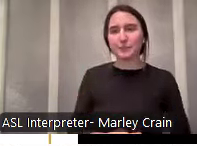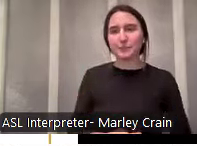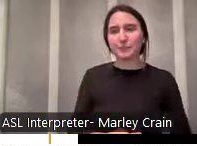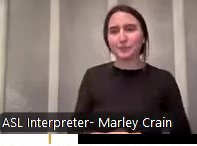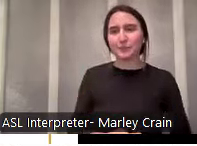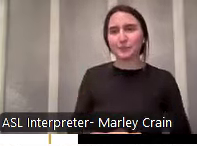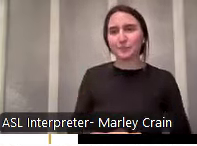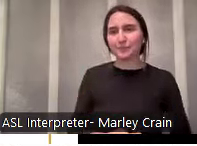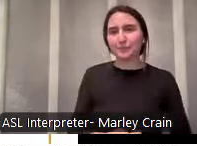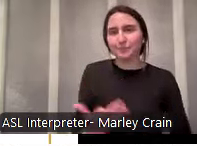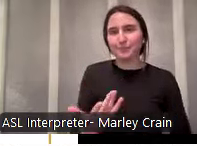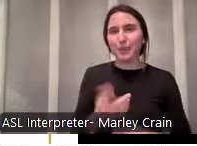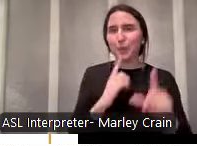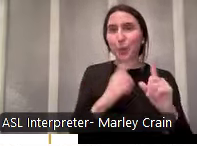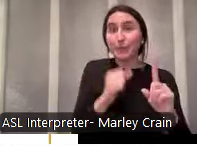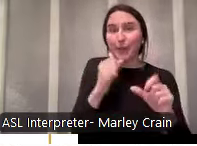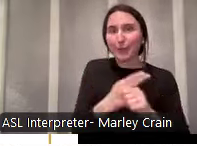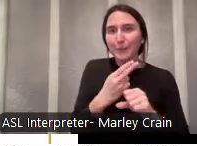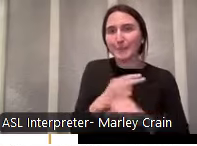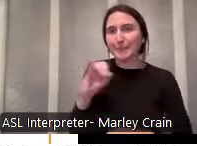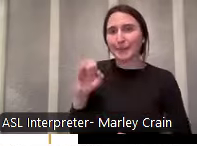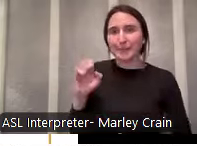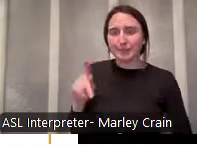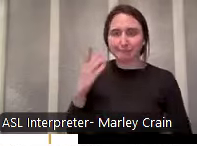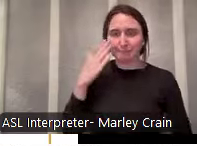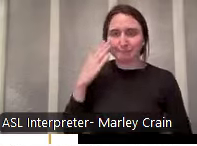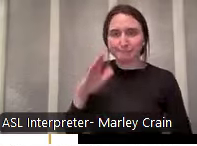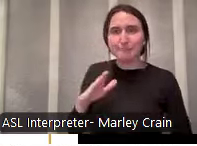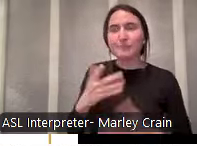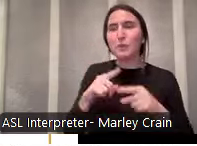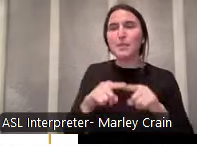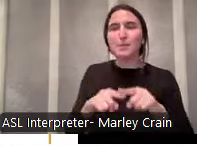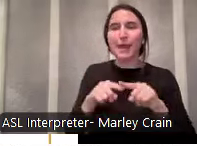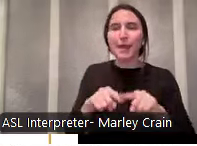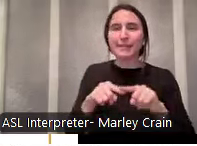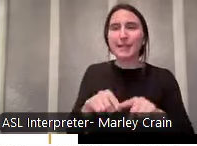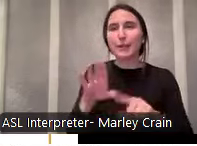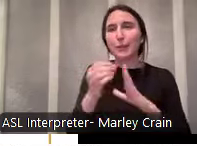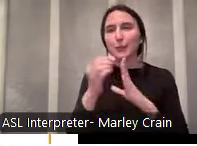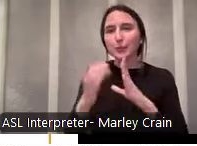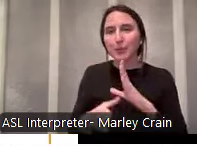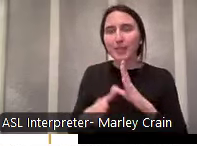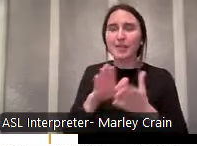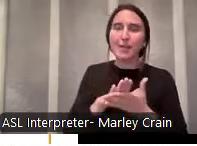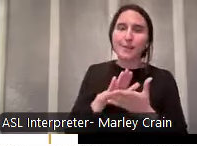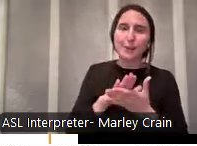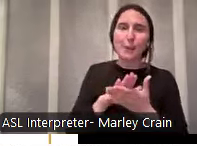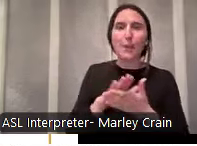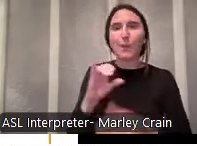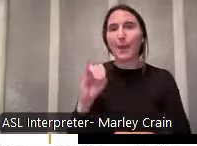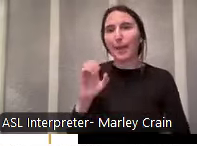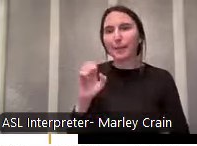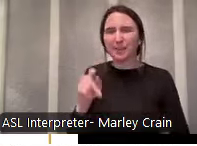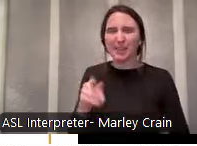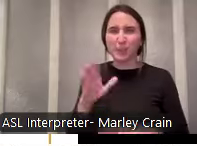to do that. I think it would depend on the circumstances a little bit. And certainly it's